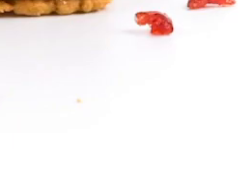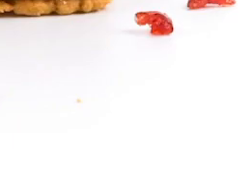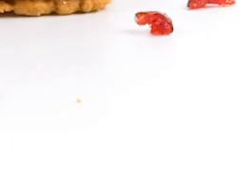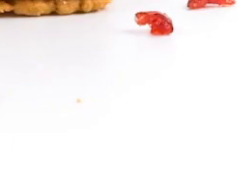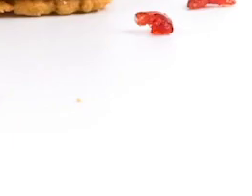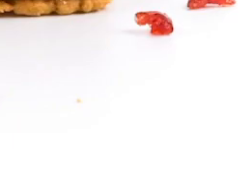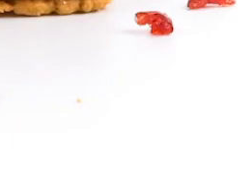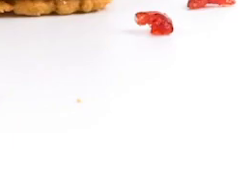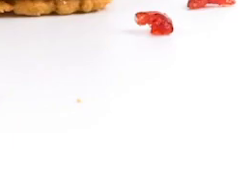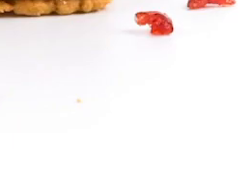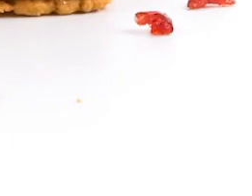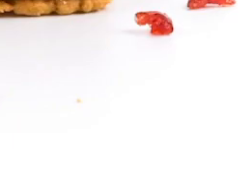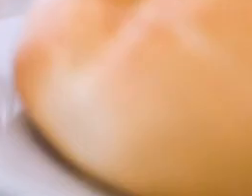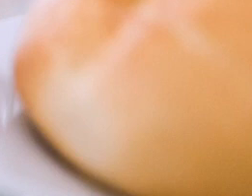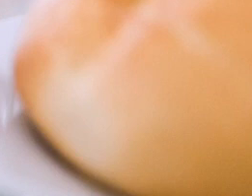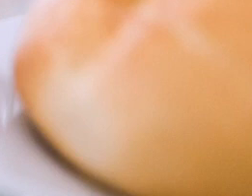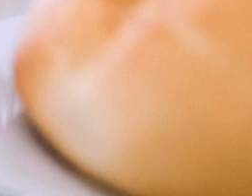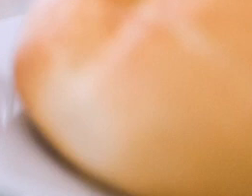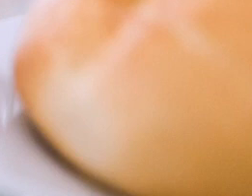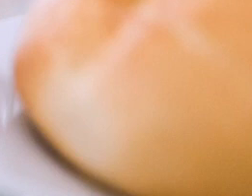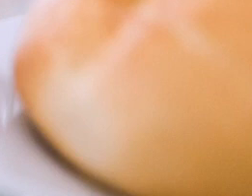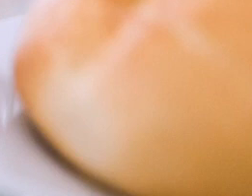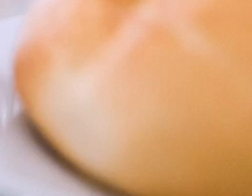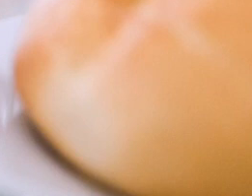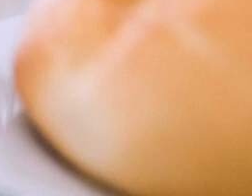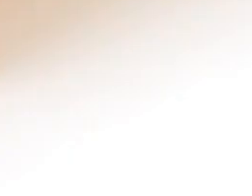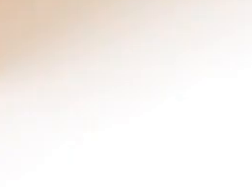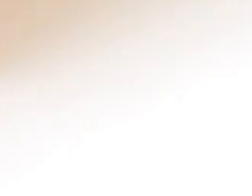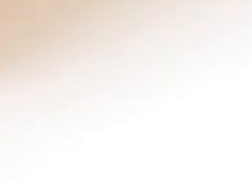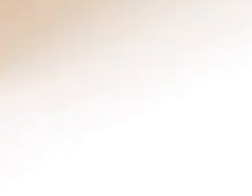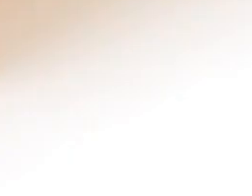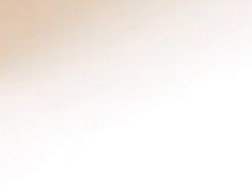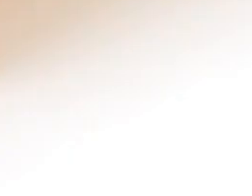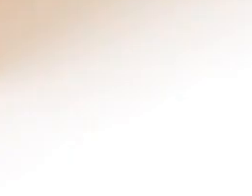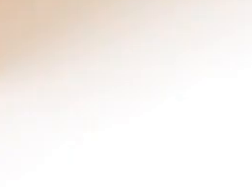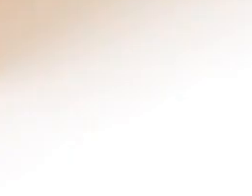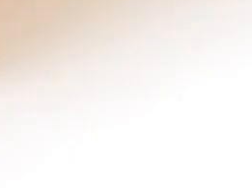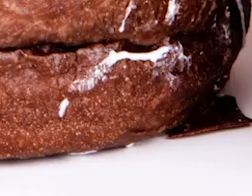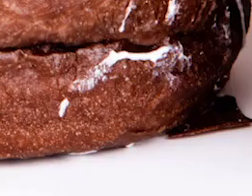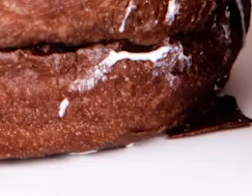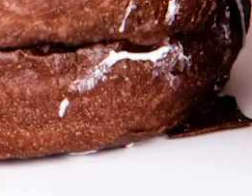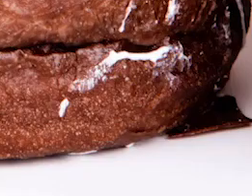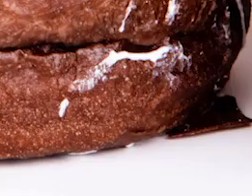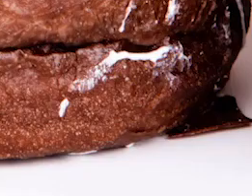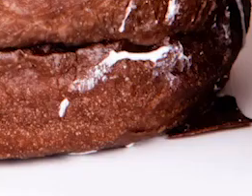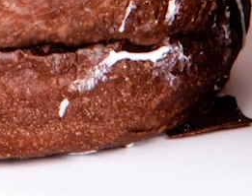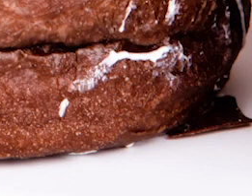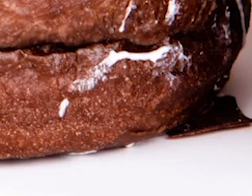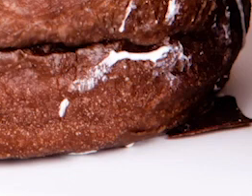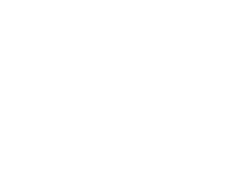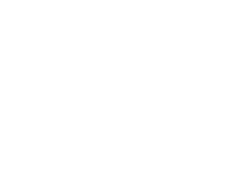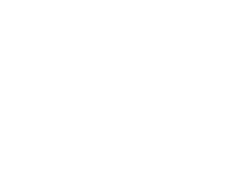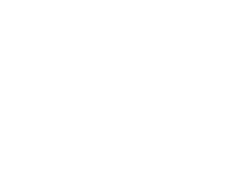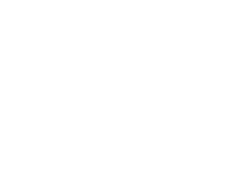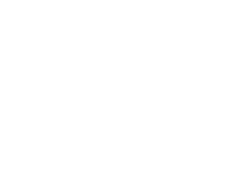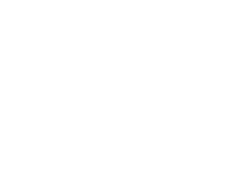sweeteners. The more insulin your body produces, the less you'll feel satiated. Insulin is stored as fat. That's why sugar consumption is not